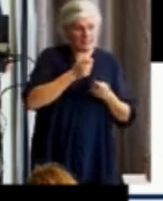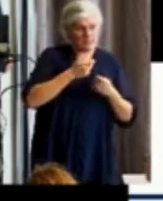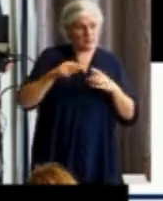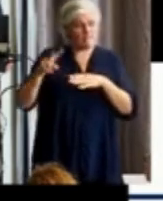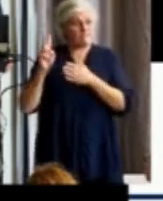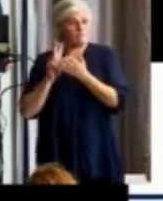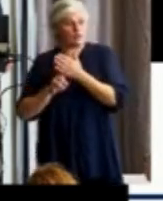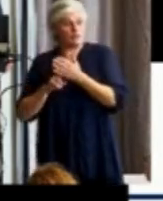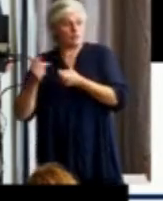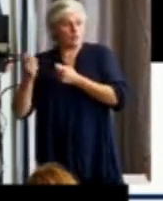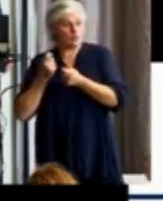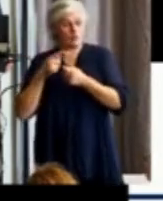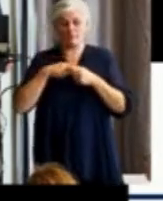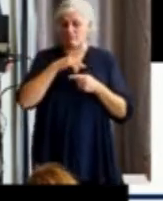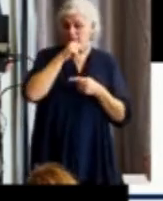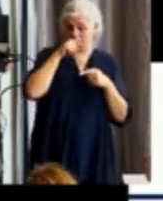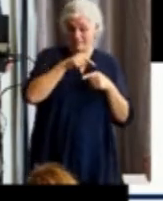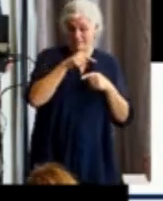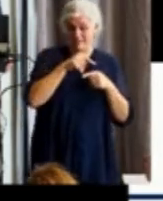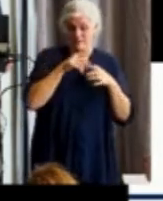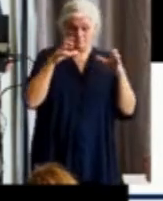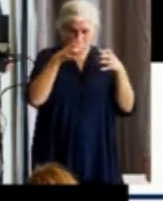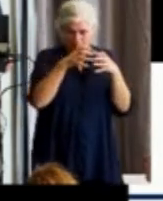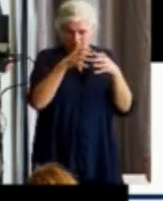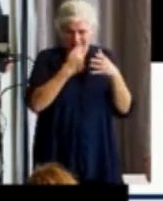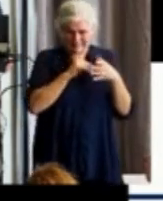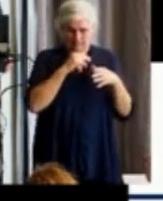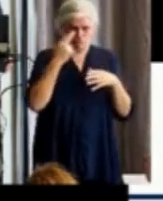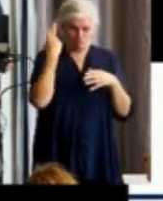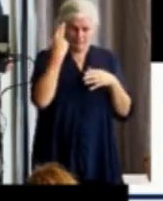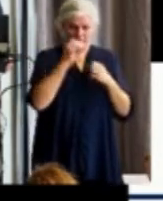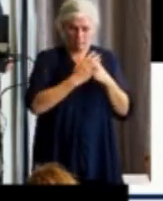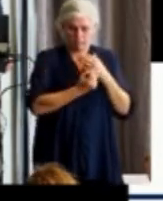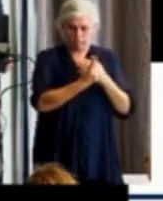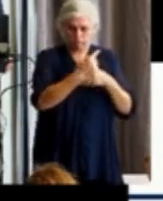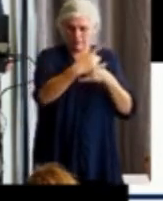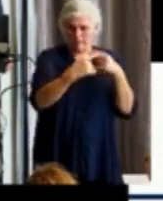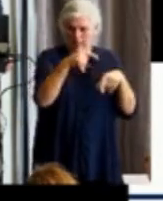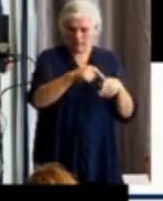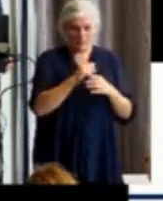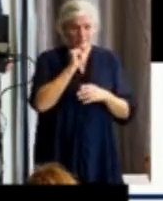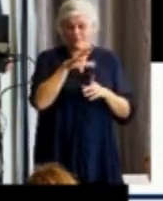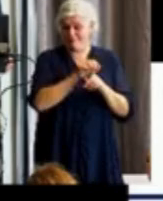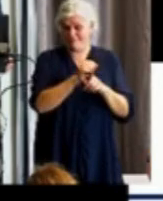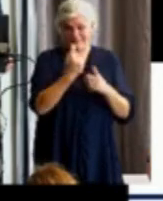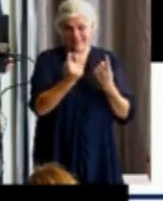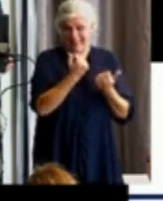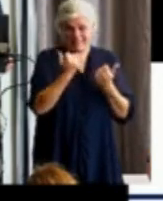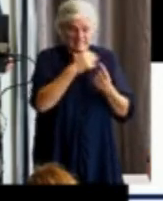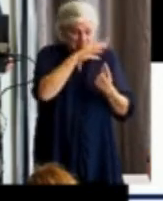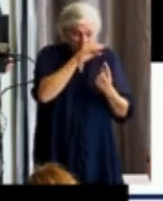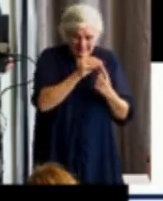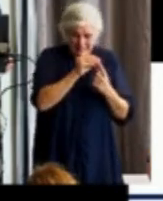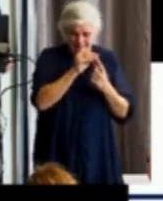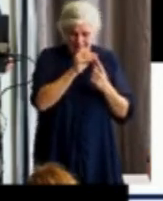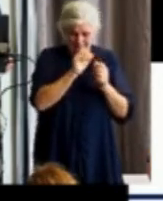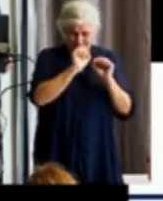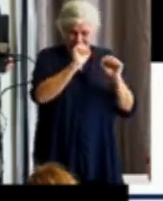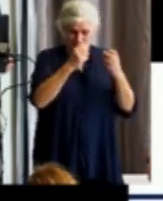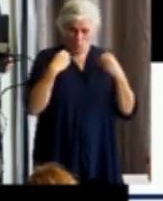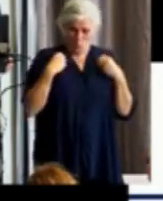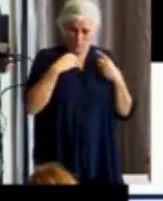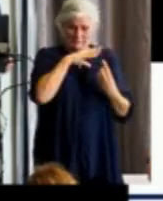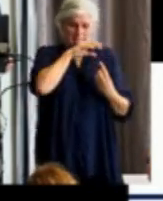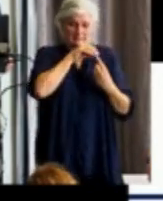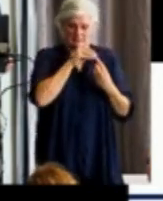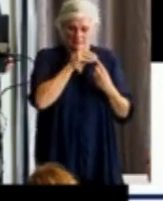then that species is a plausible trigger. We didn't find any individual species that were significantly associated